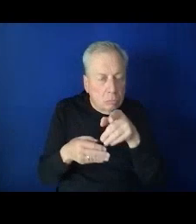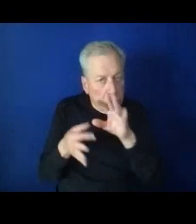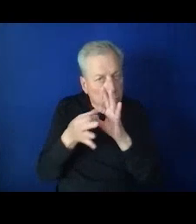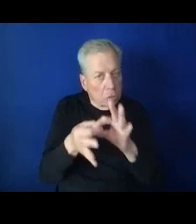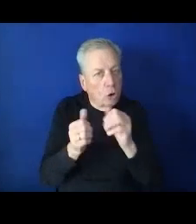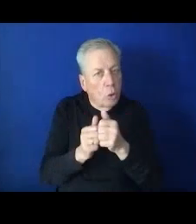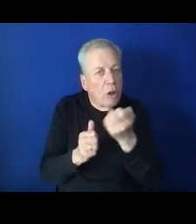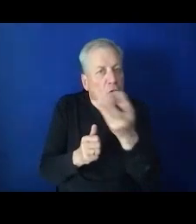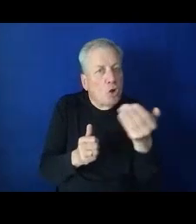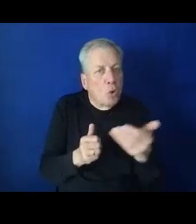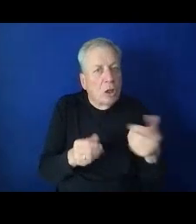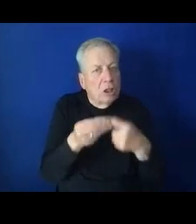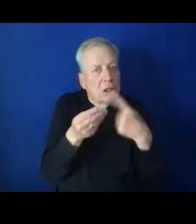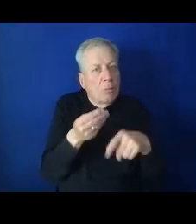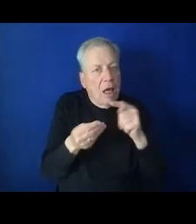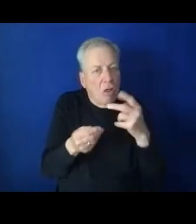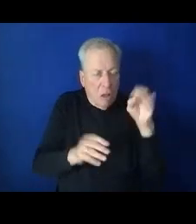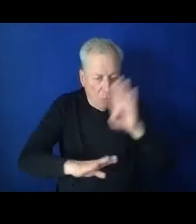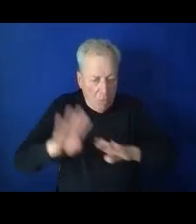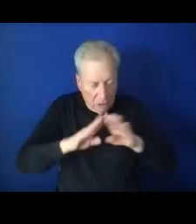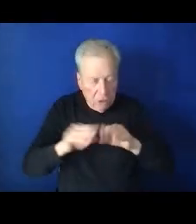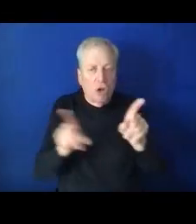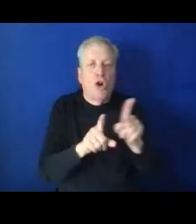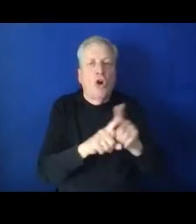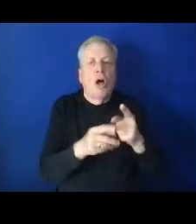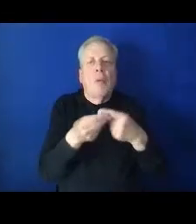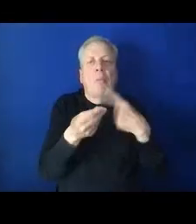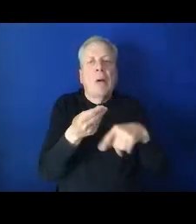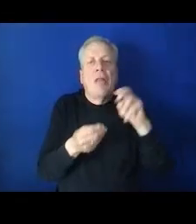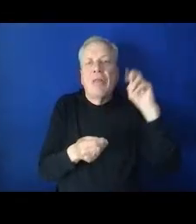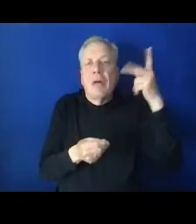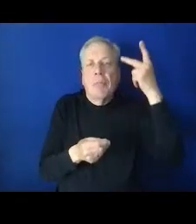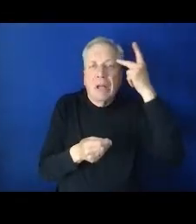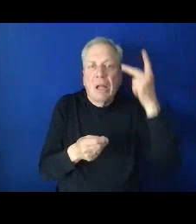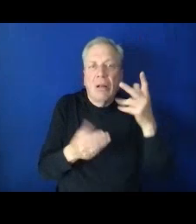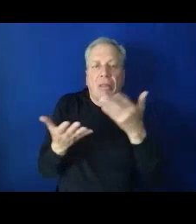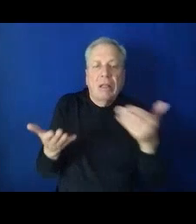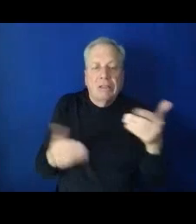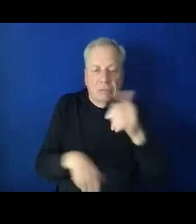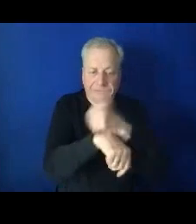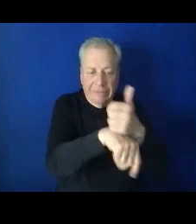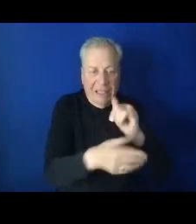few things about the biology, but also about the political landscape that we operate under.